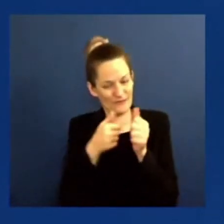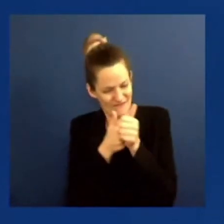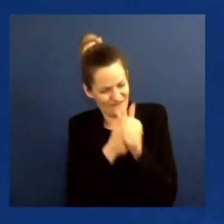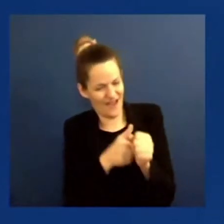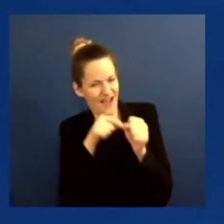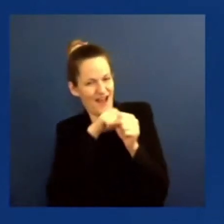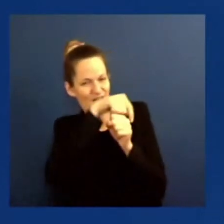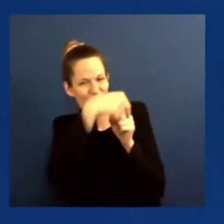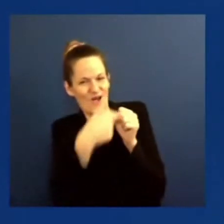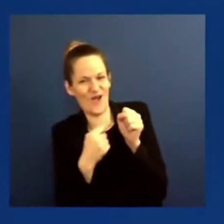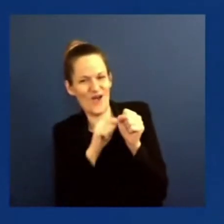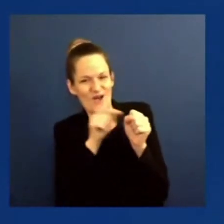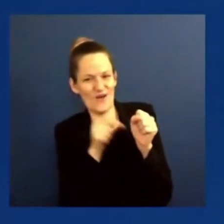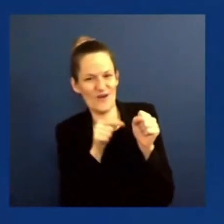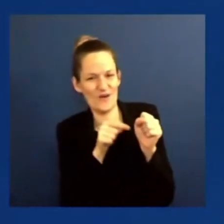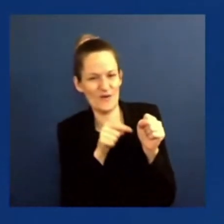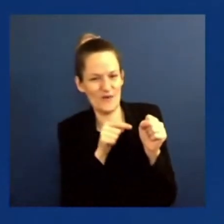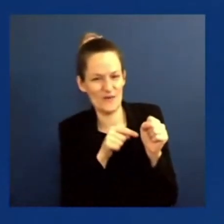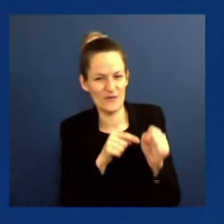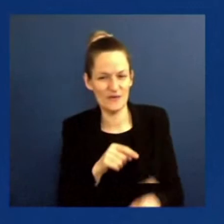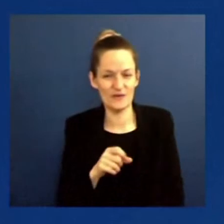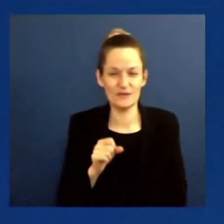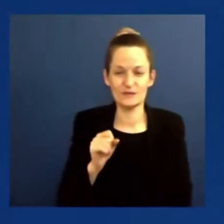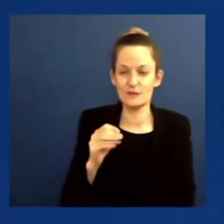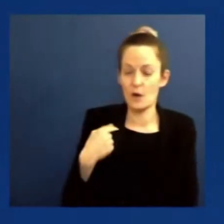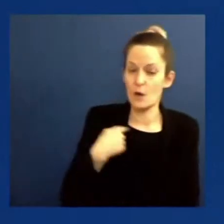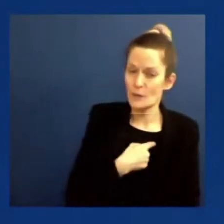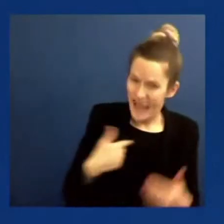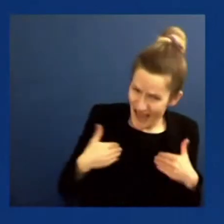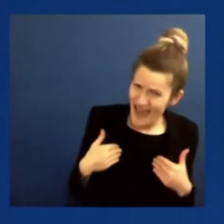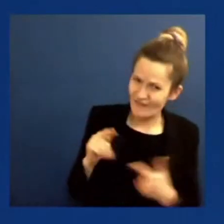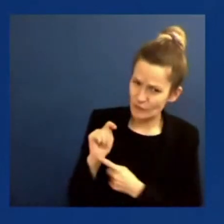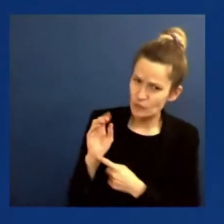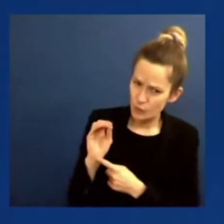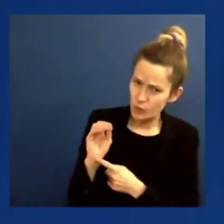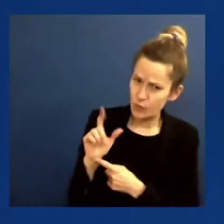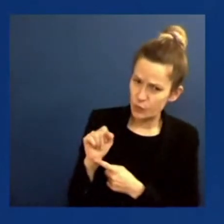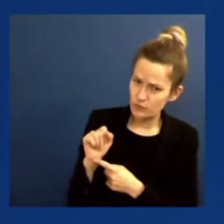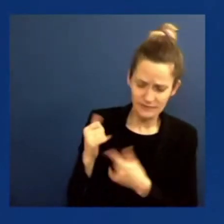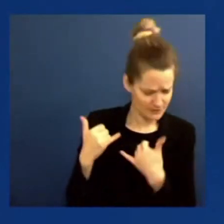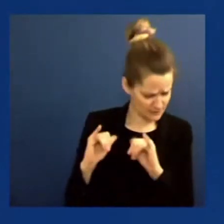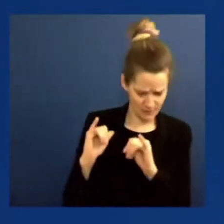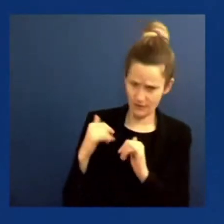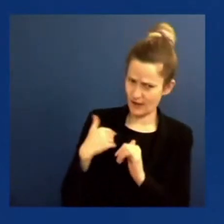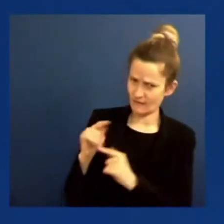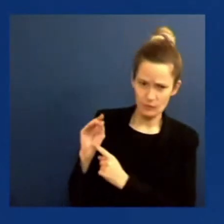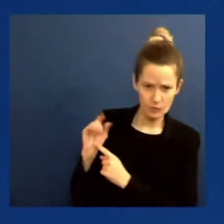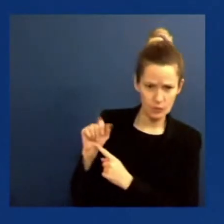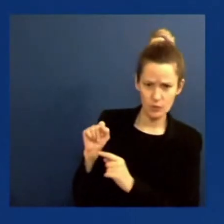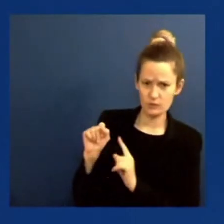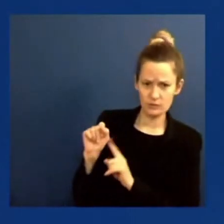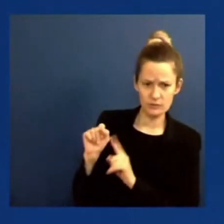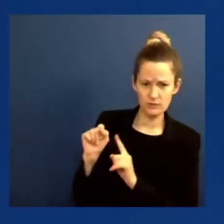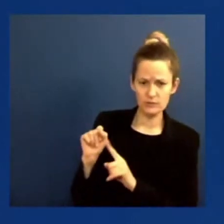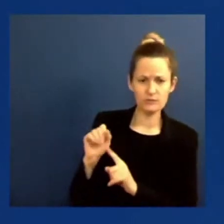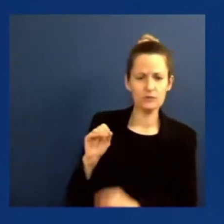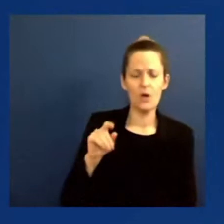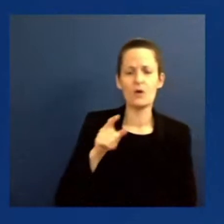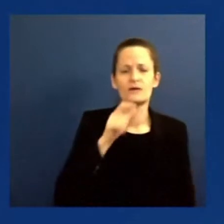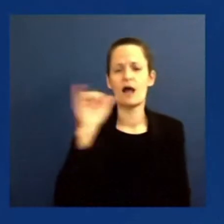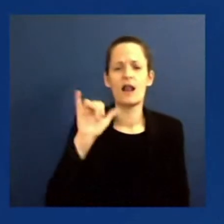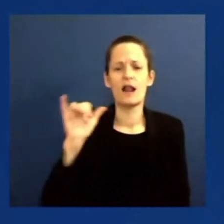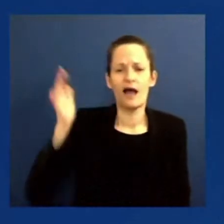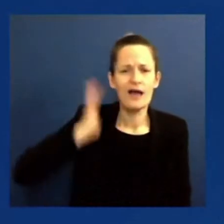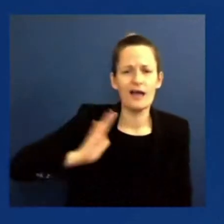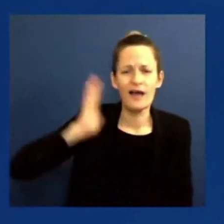tools we have, does not disrupt us as much as we would have been disrupted if we didn't have the vaccines in the first place,